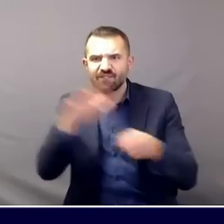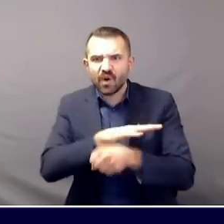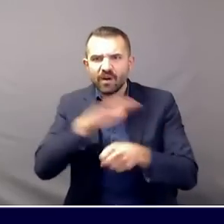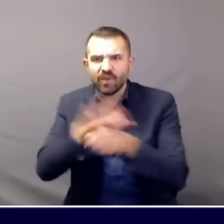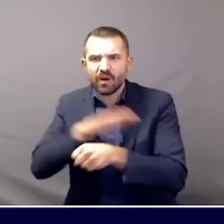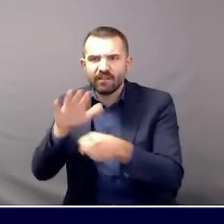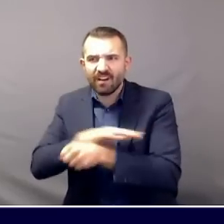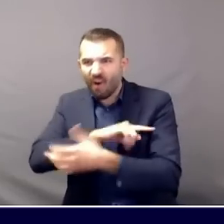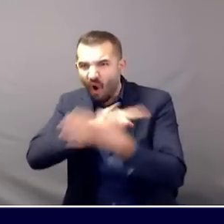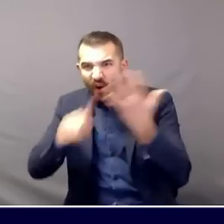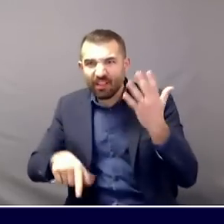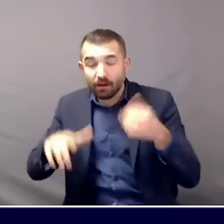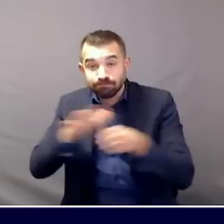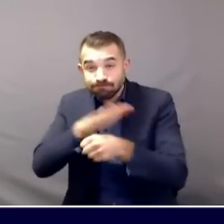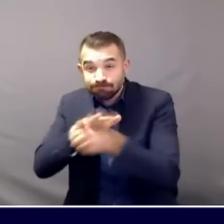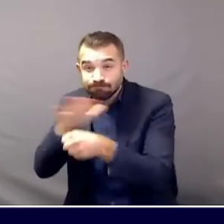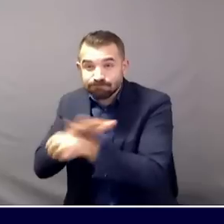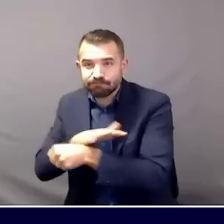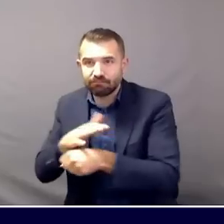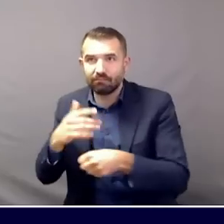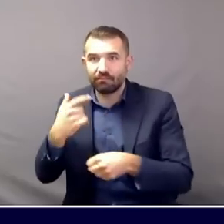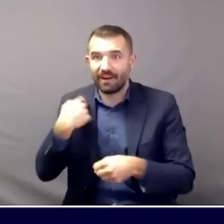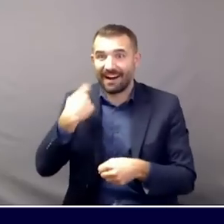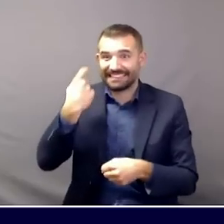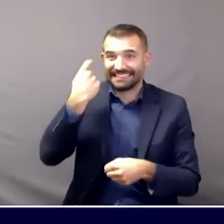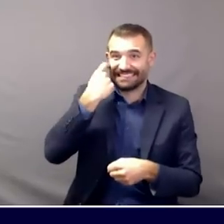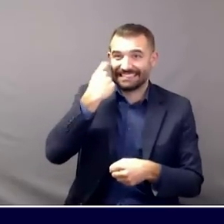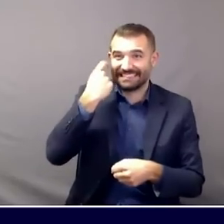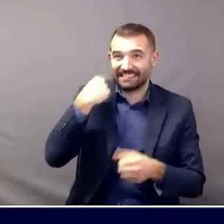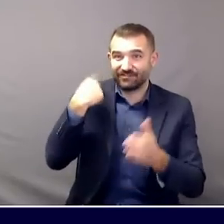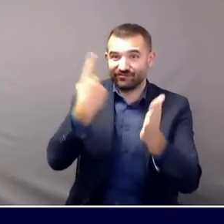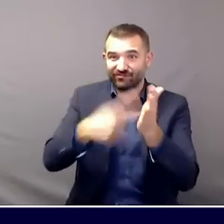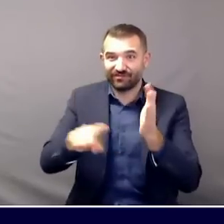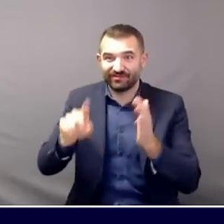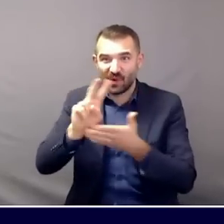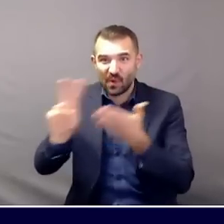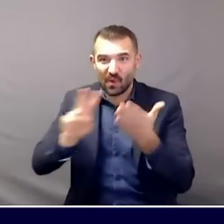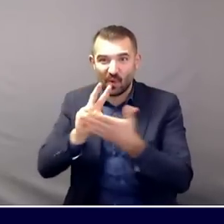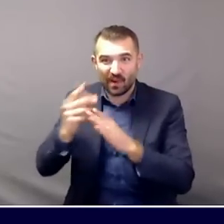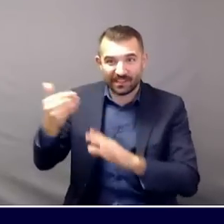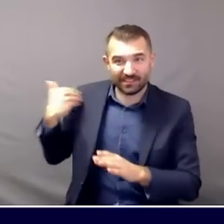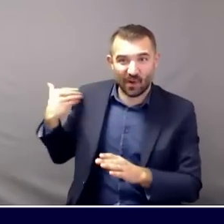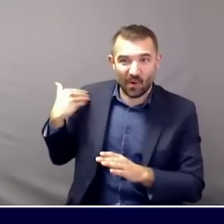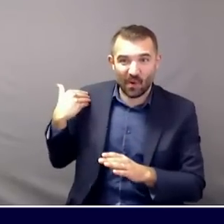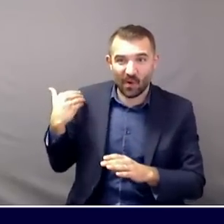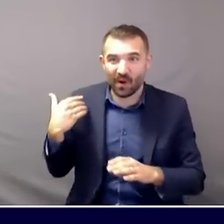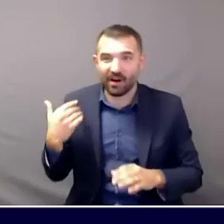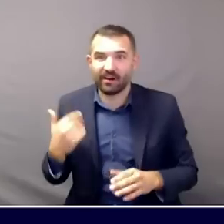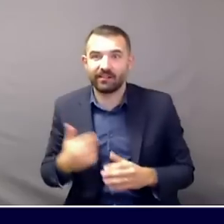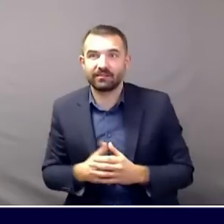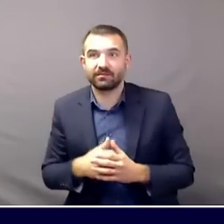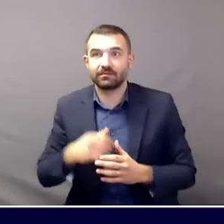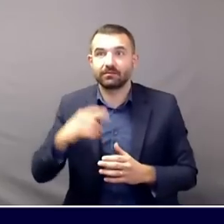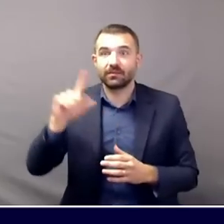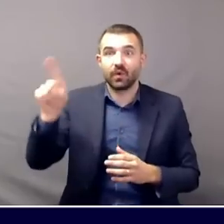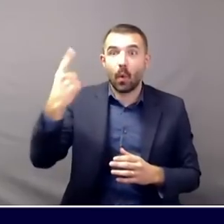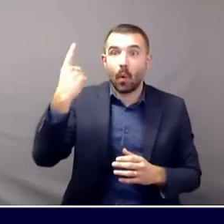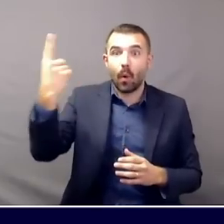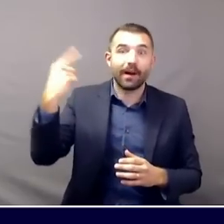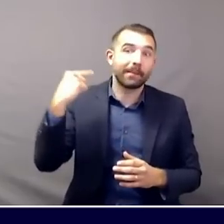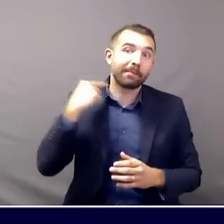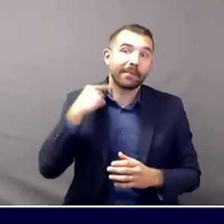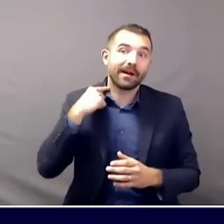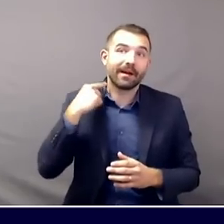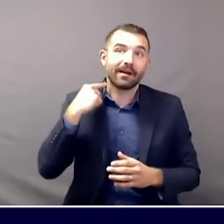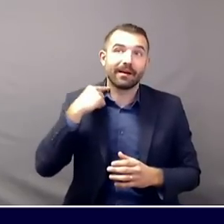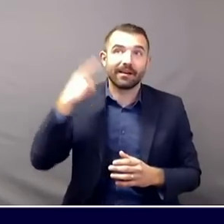ago from the Maine CDC website, every location, unless you wanted to go to Calais or Bangor, was booked, and I